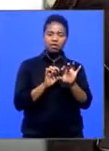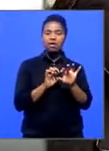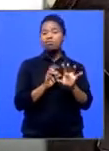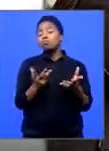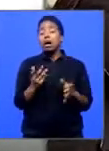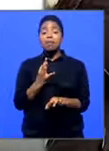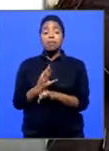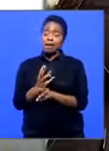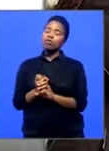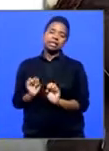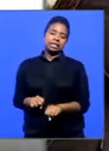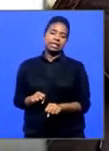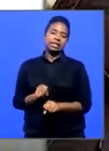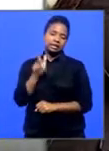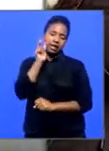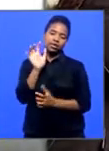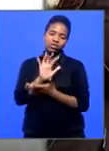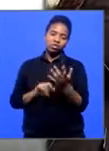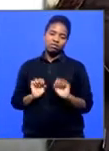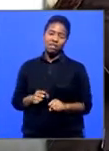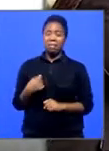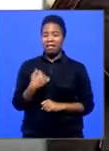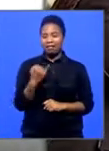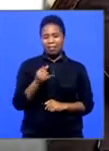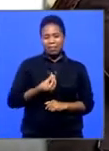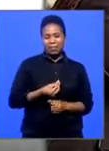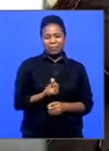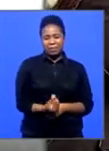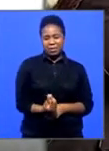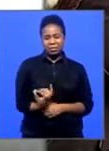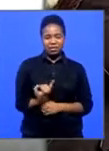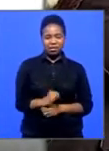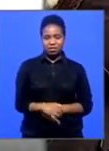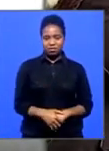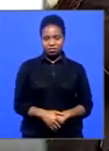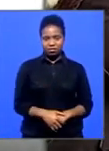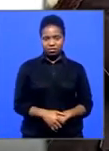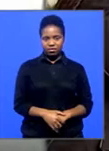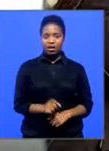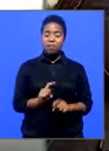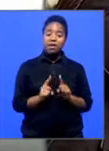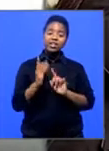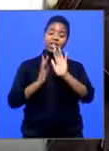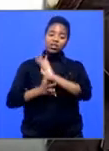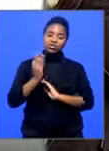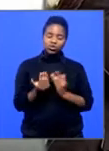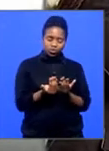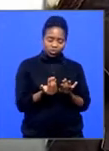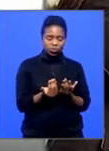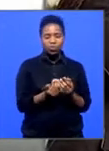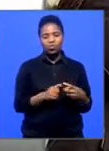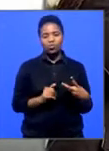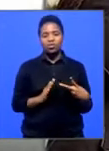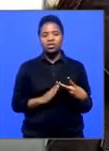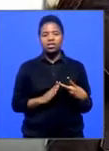just the stories that we heard, I was still fairly young, but there's history at school, and we got